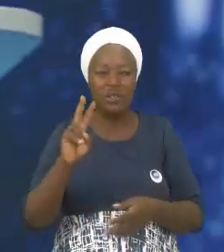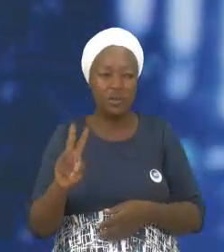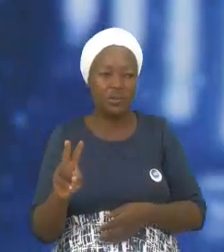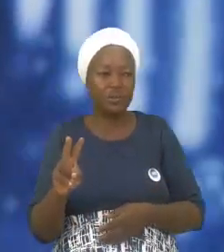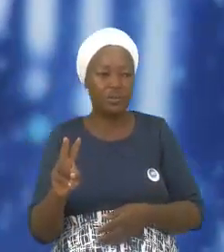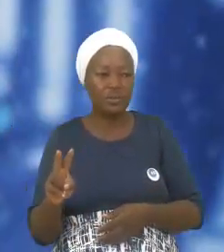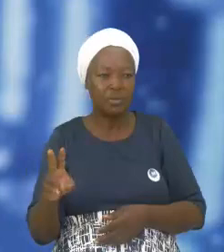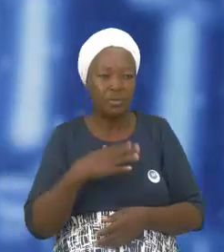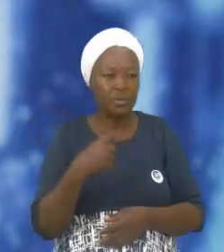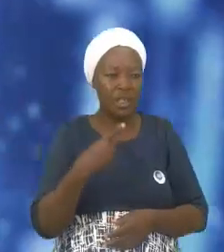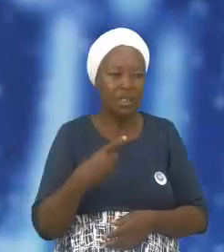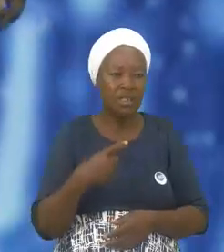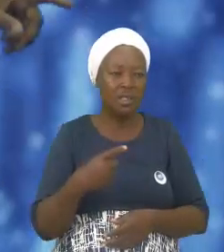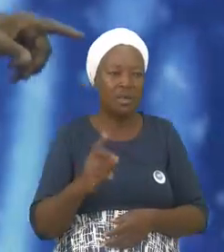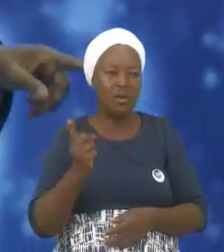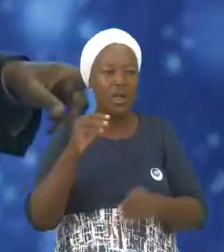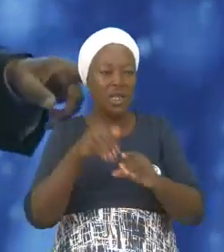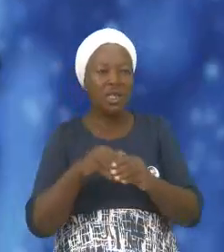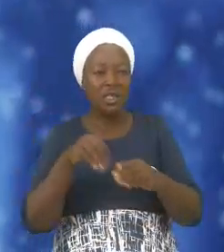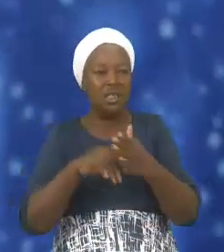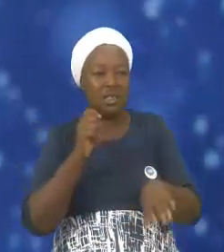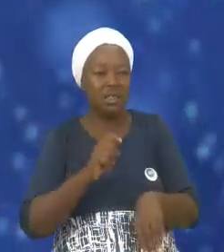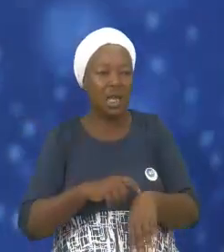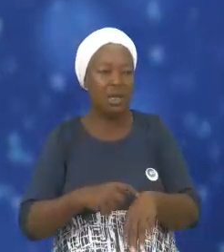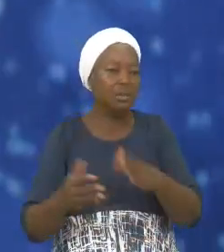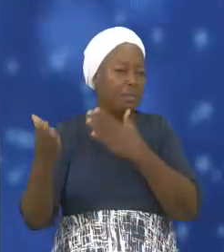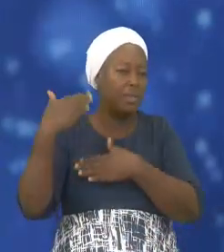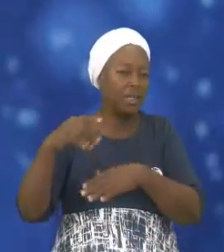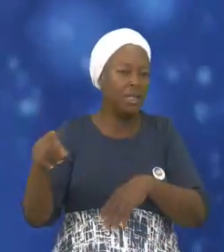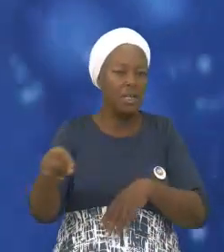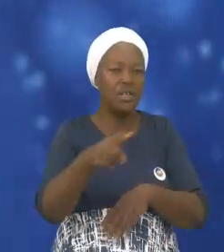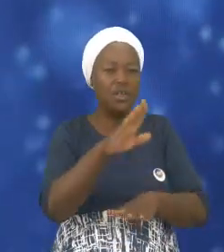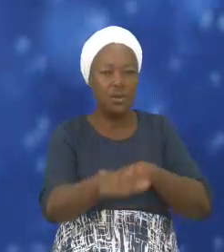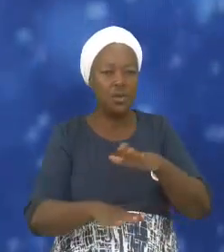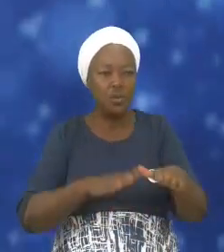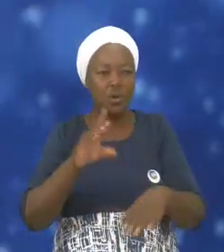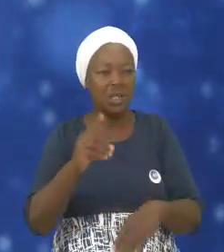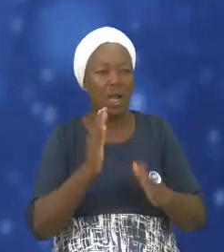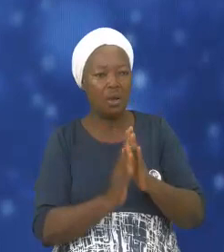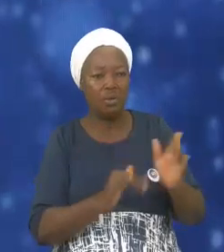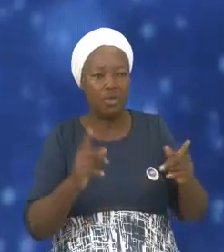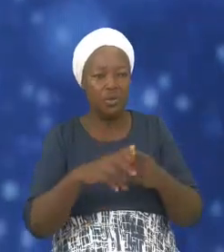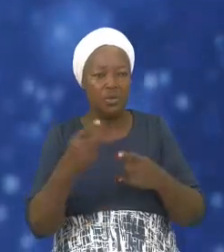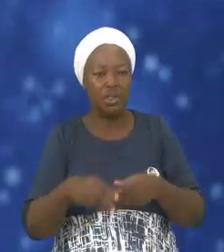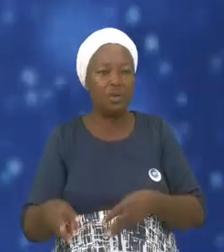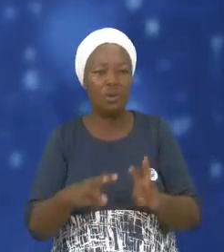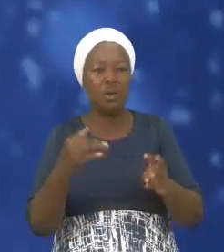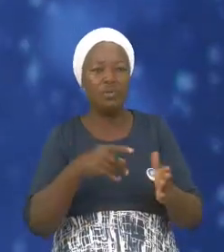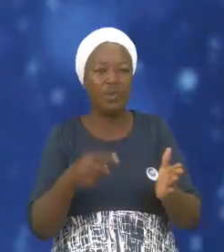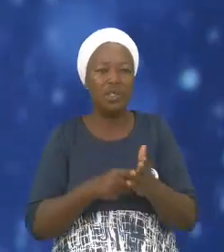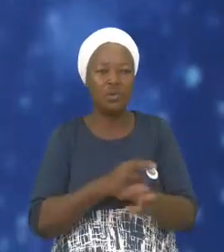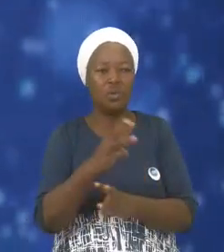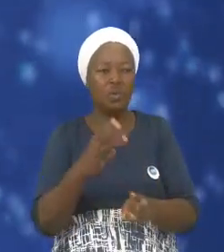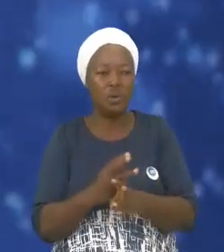says, wherein in time past ye walked according to the course of this